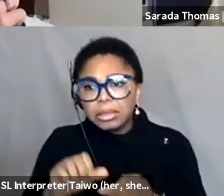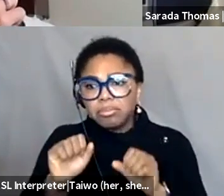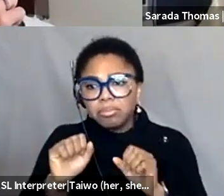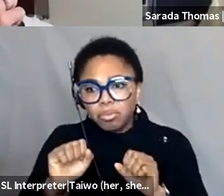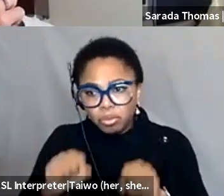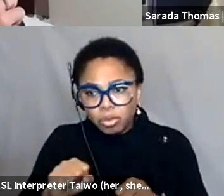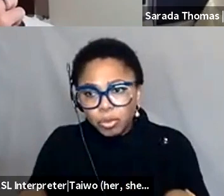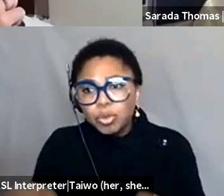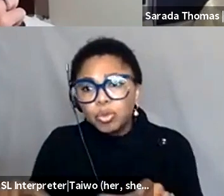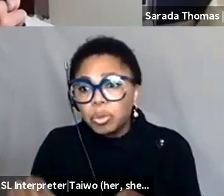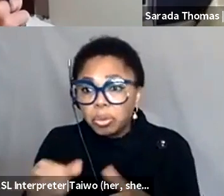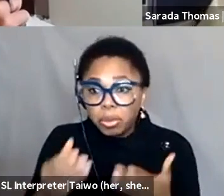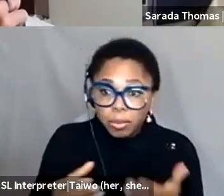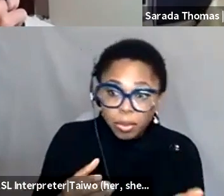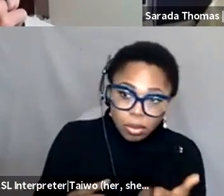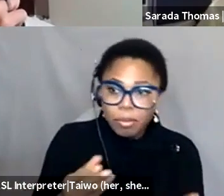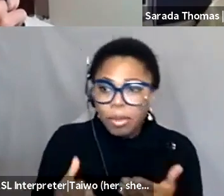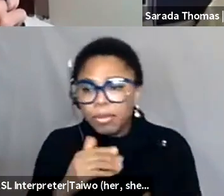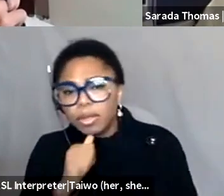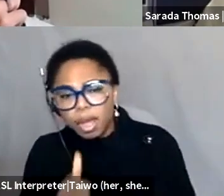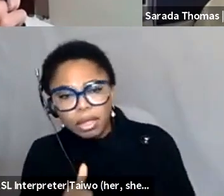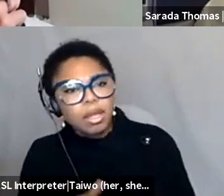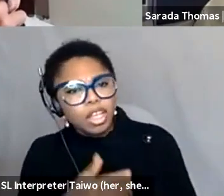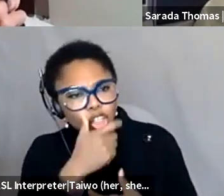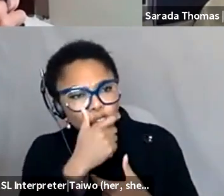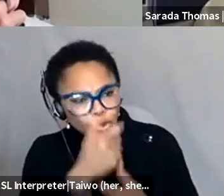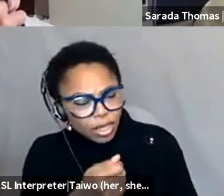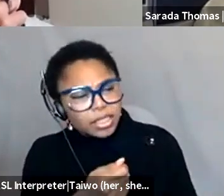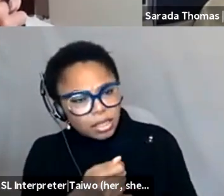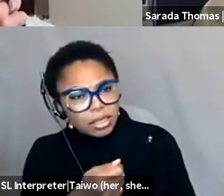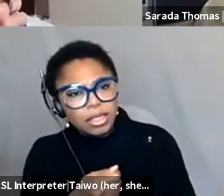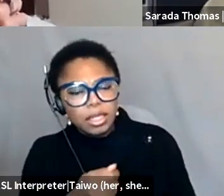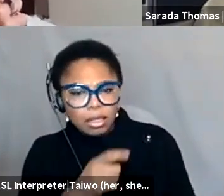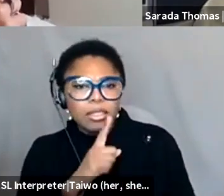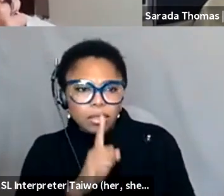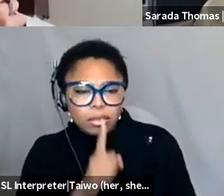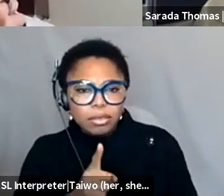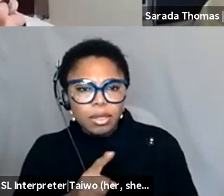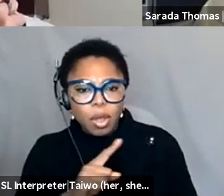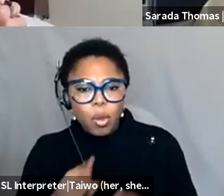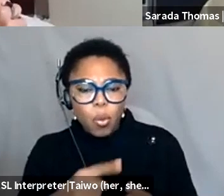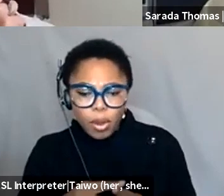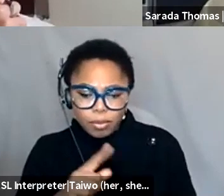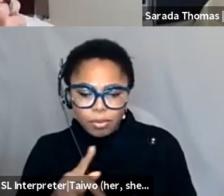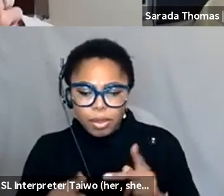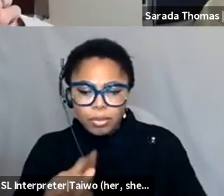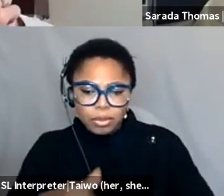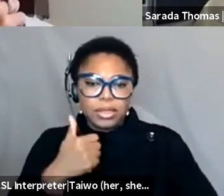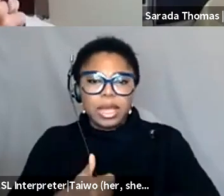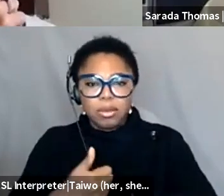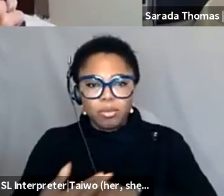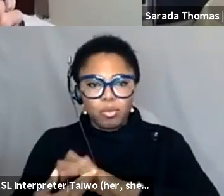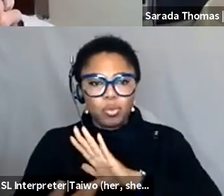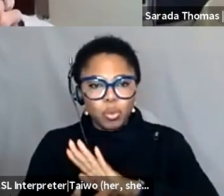not. Yeah, that's an interesting question, Melissa. I mean, I think certainly when people set ground rules or